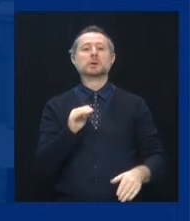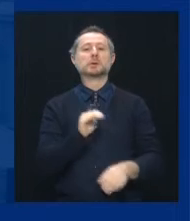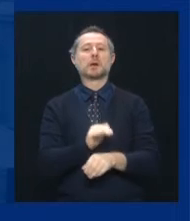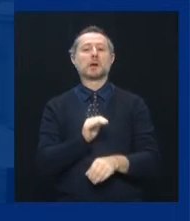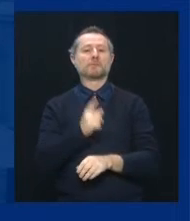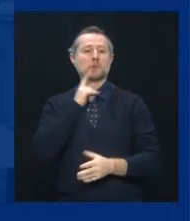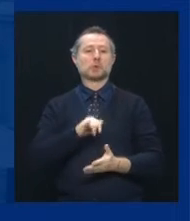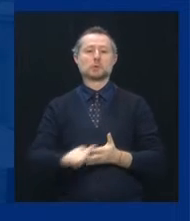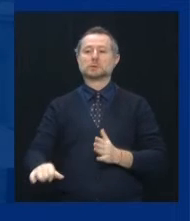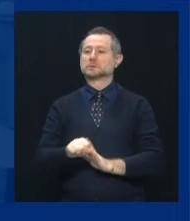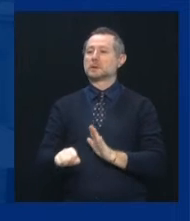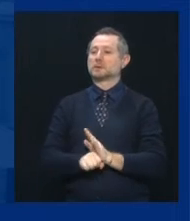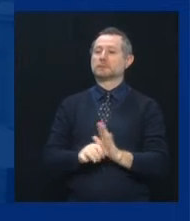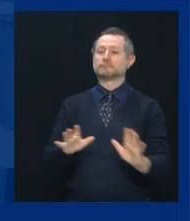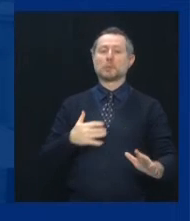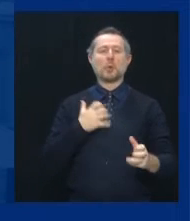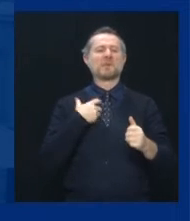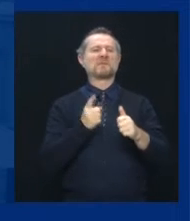today,